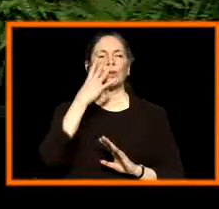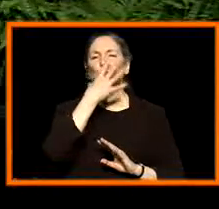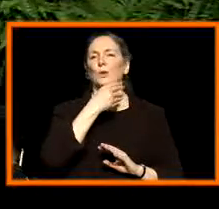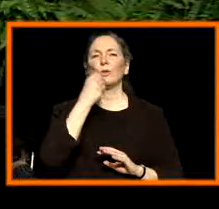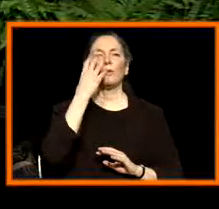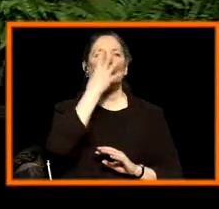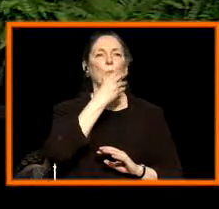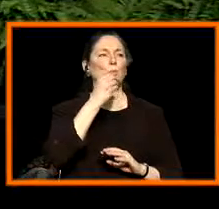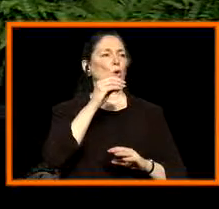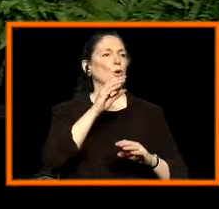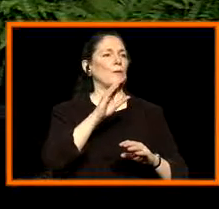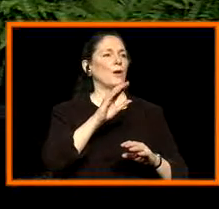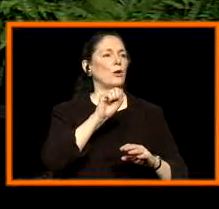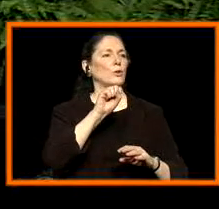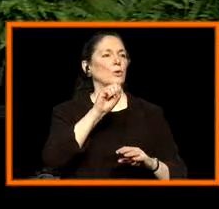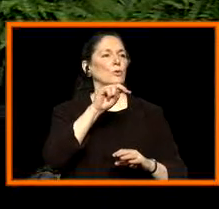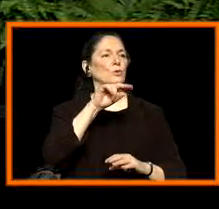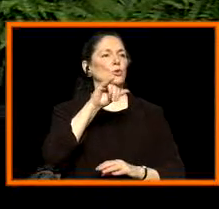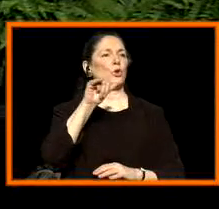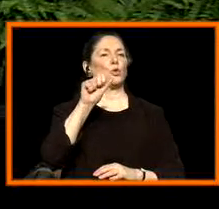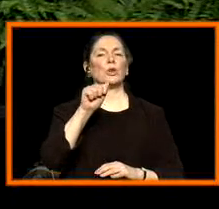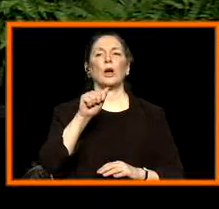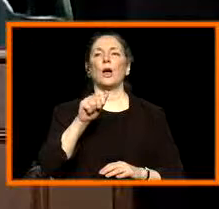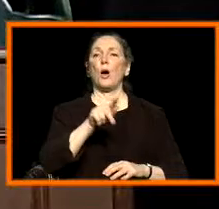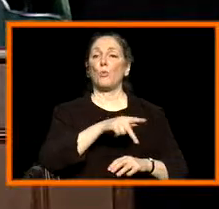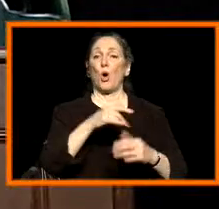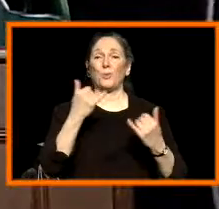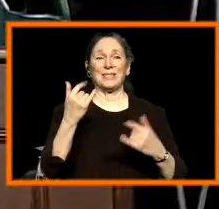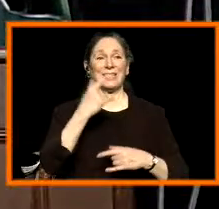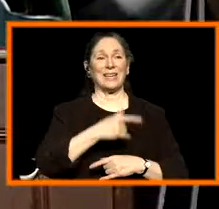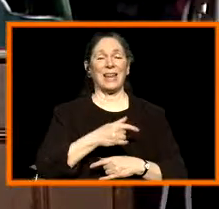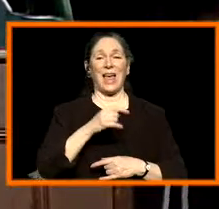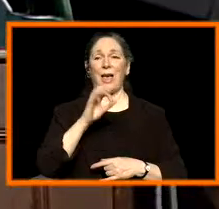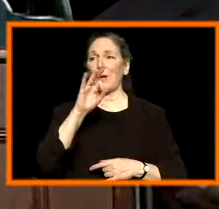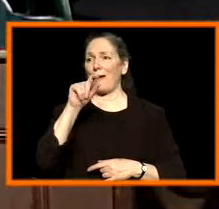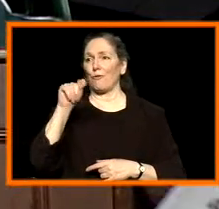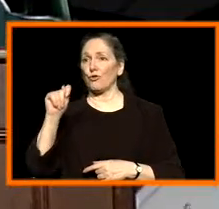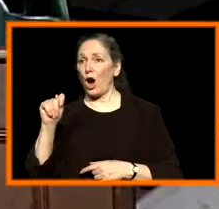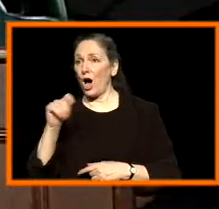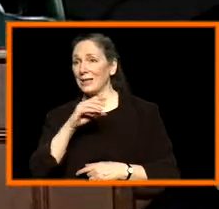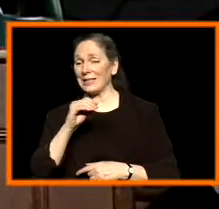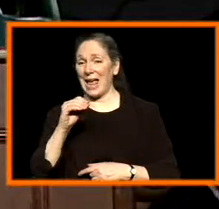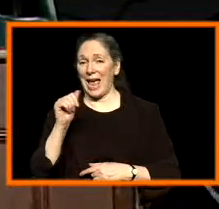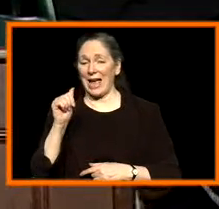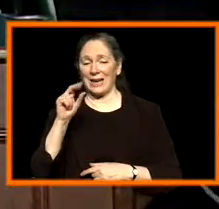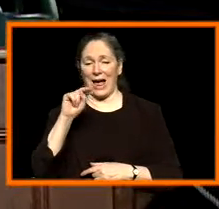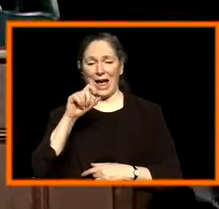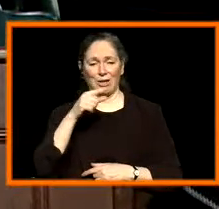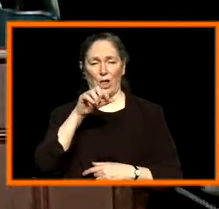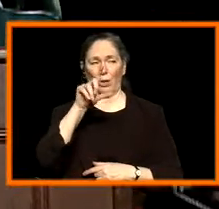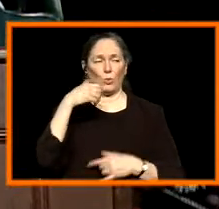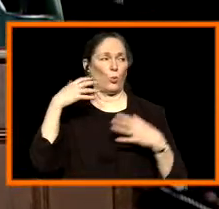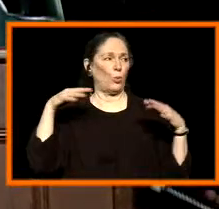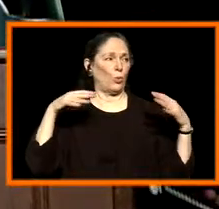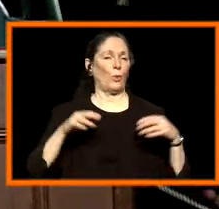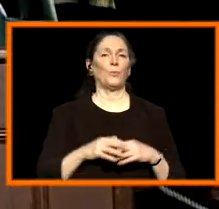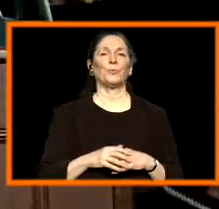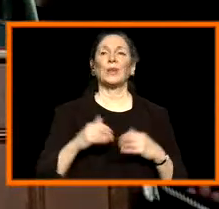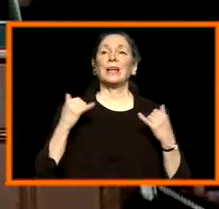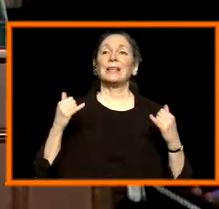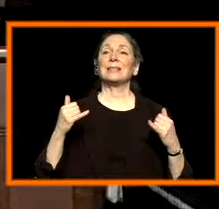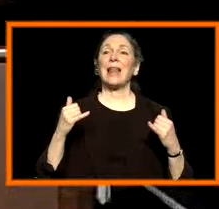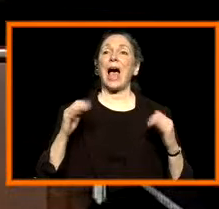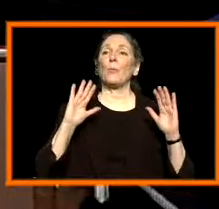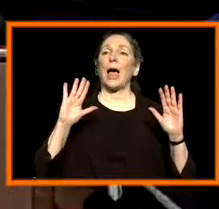Beautiful, beautiful, Sonia. Wow, poems today by Robert Frost and Maya Angelou. It is now